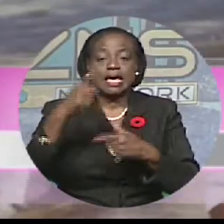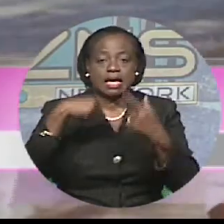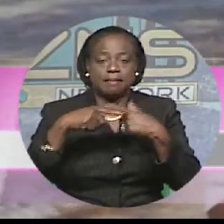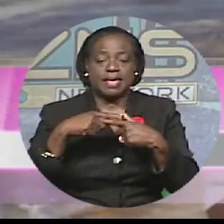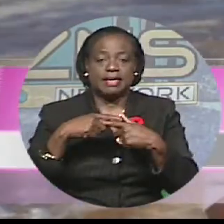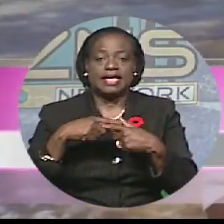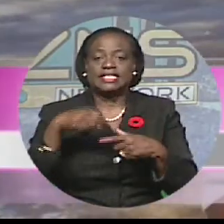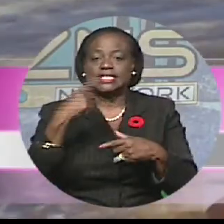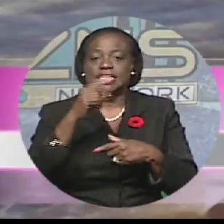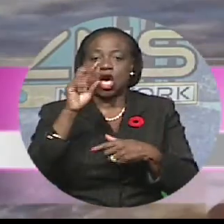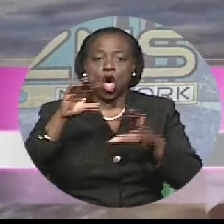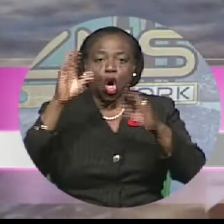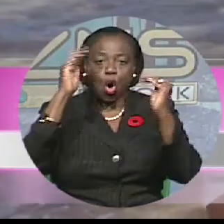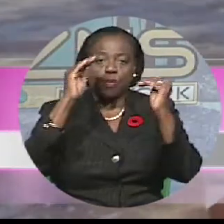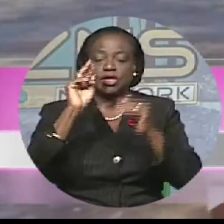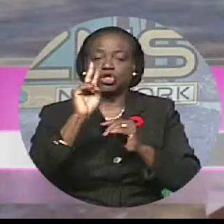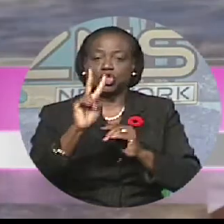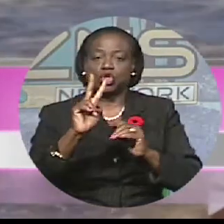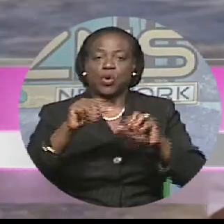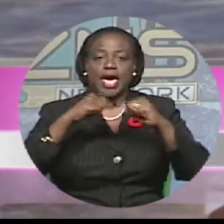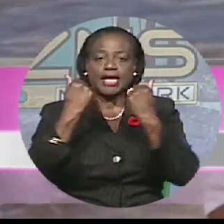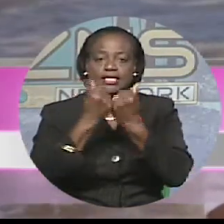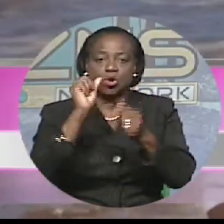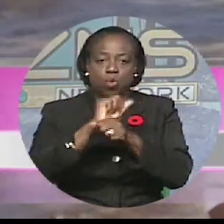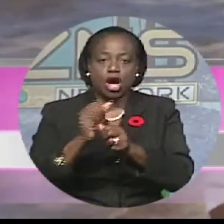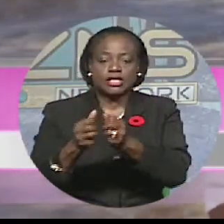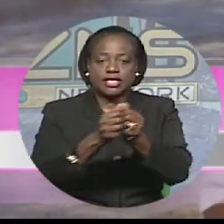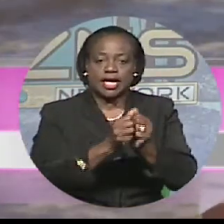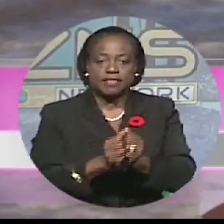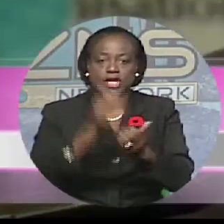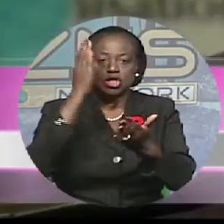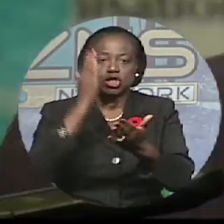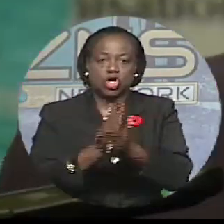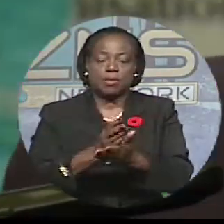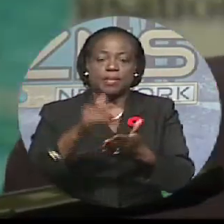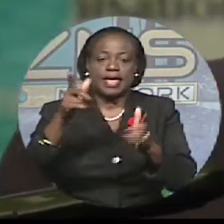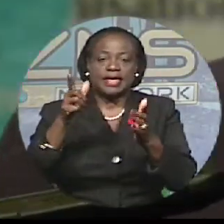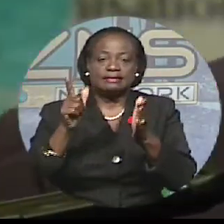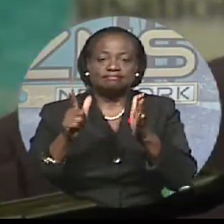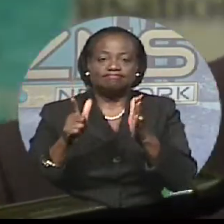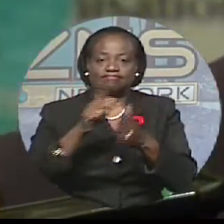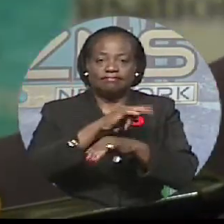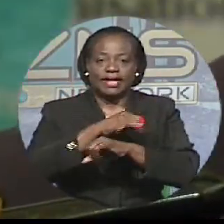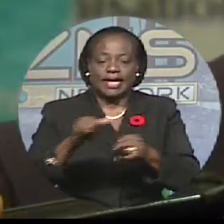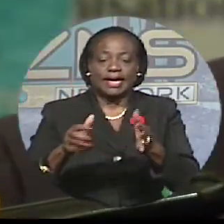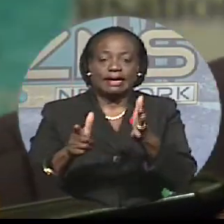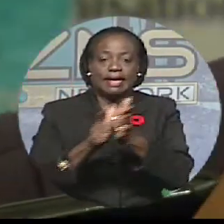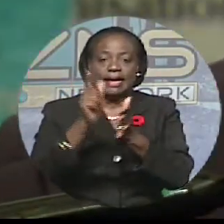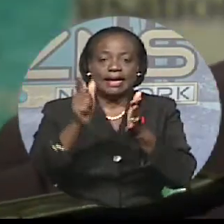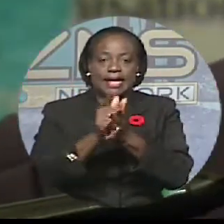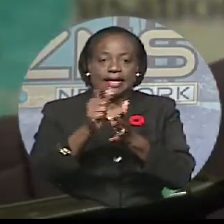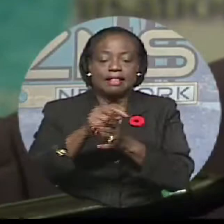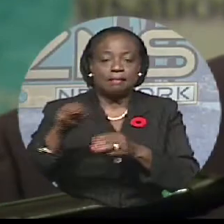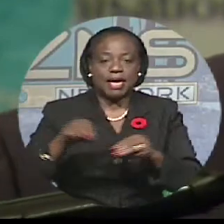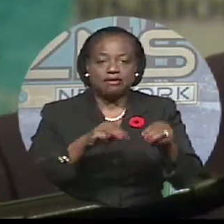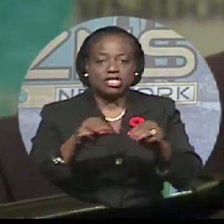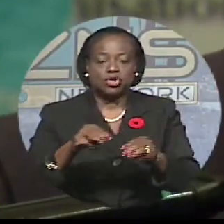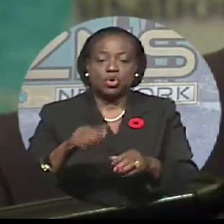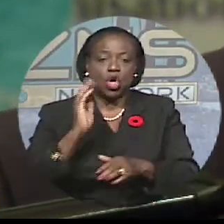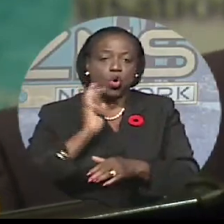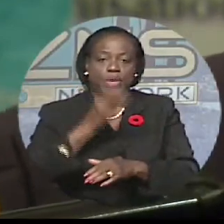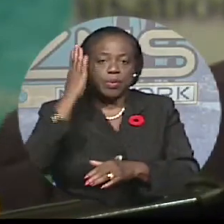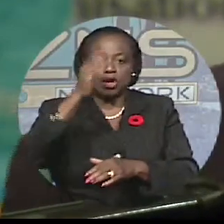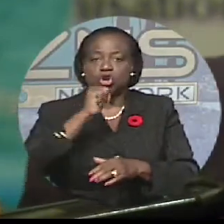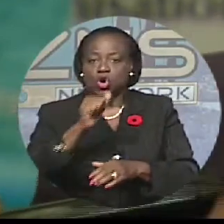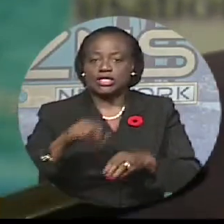2 agencies can work together to crack down on illegal migration. Because we are not going to give you permit for engineers or